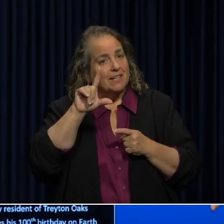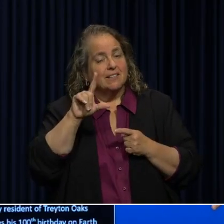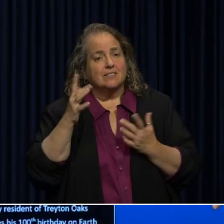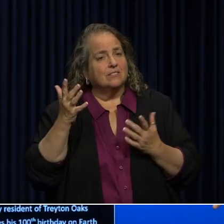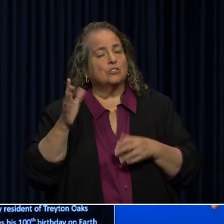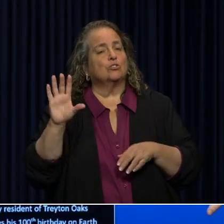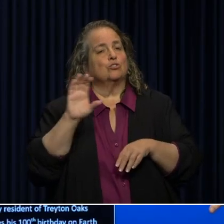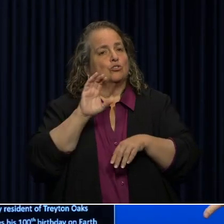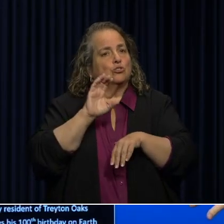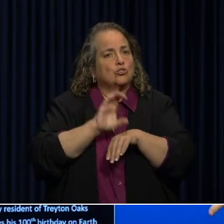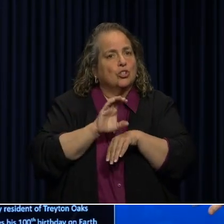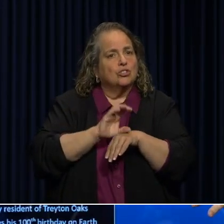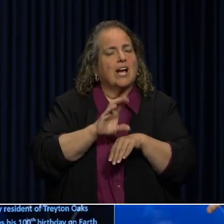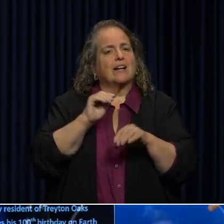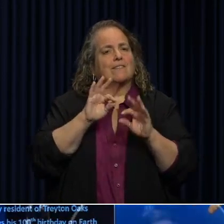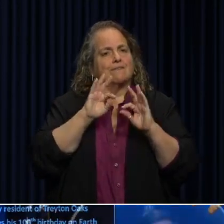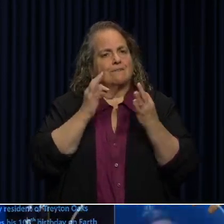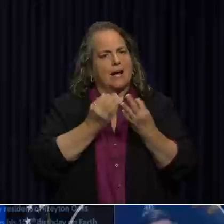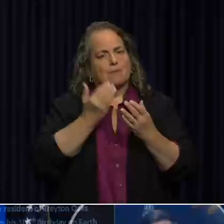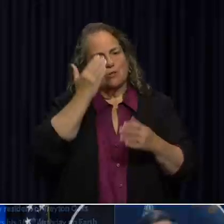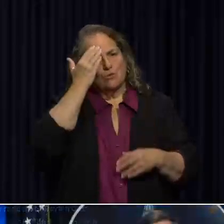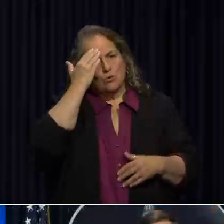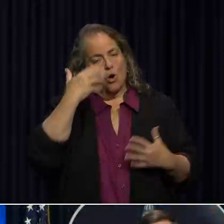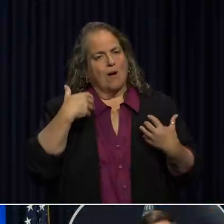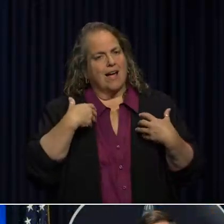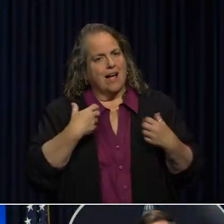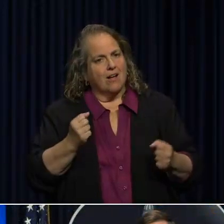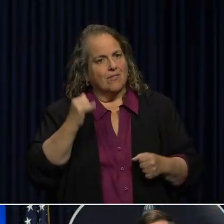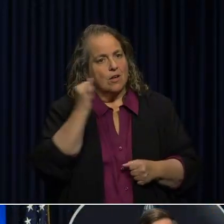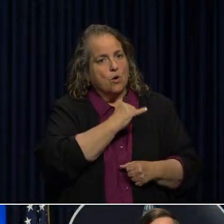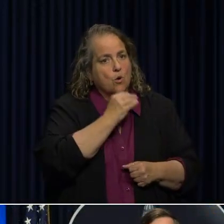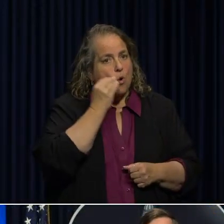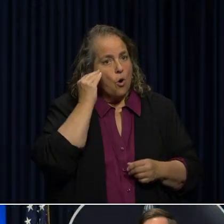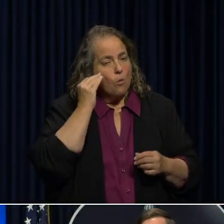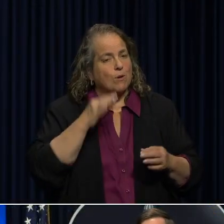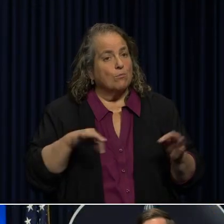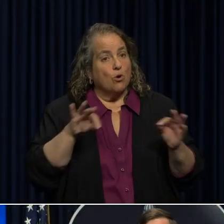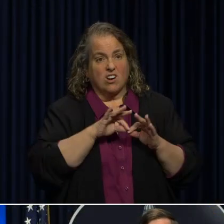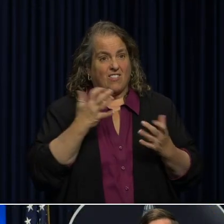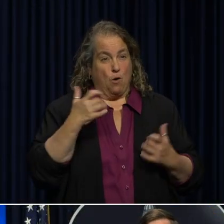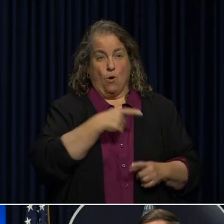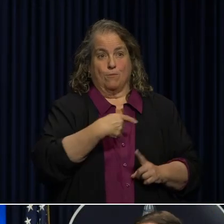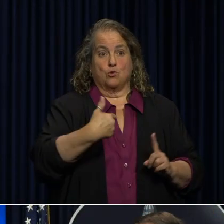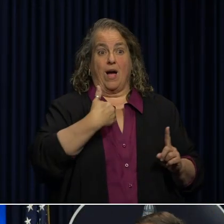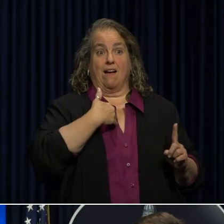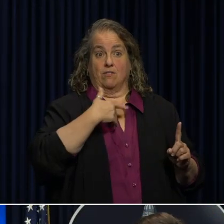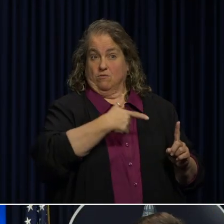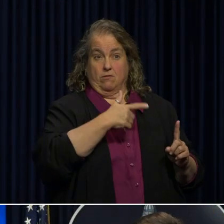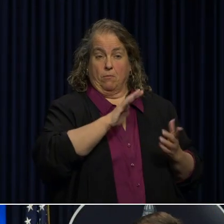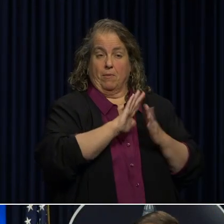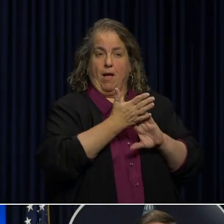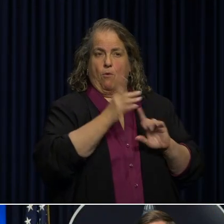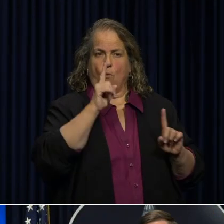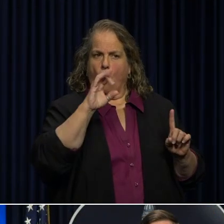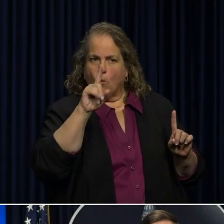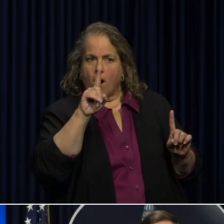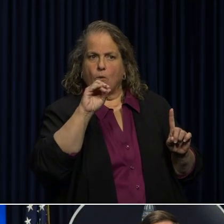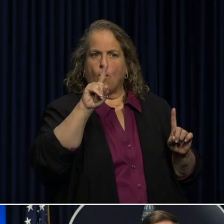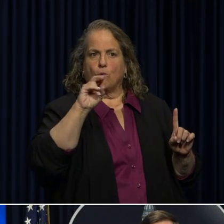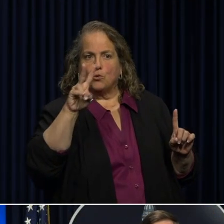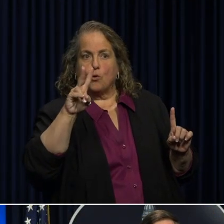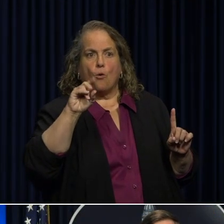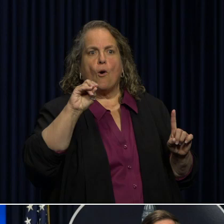family know how important healthy at home is, and they want him to hit 101, 102, and 103. Happy birthday,